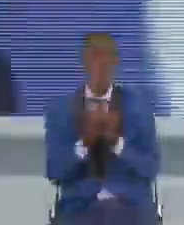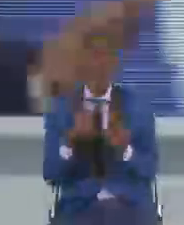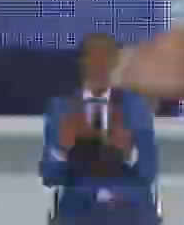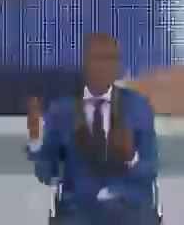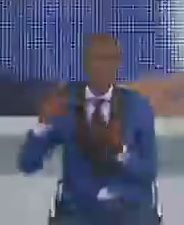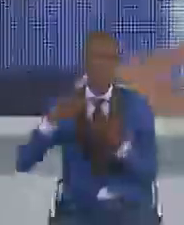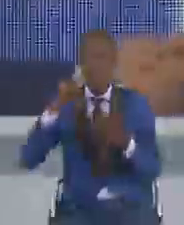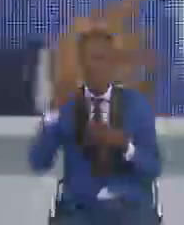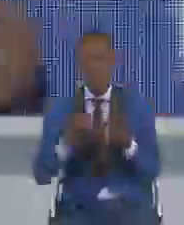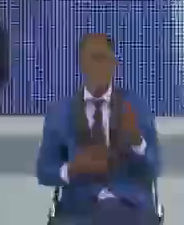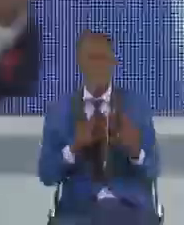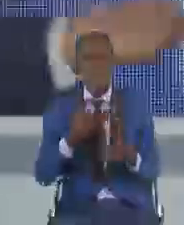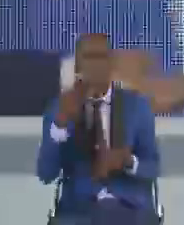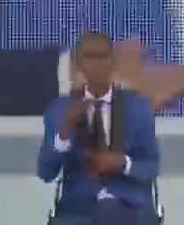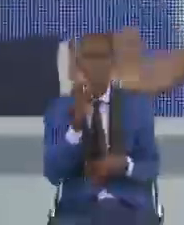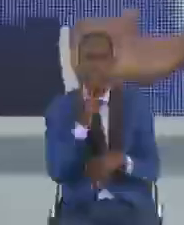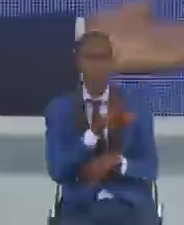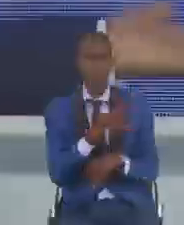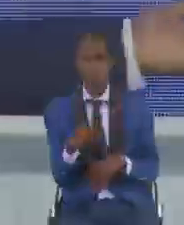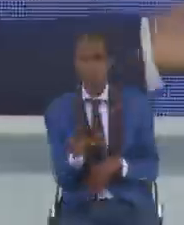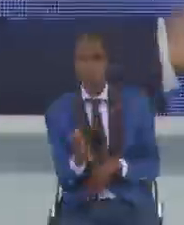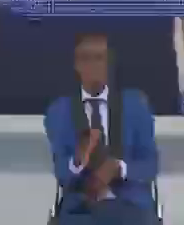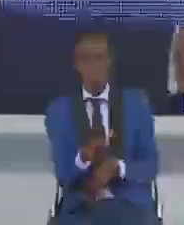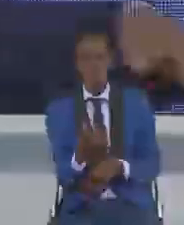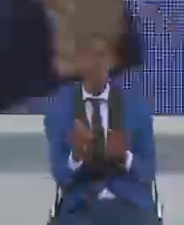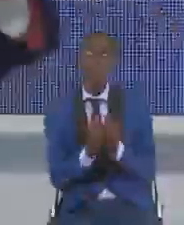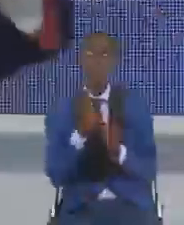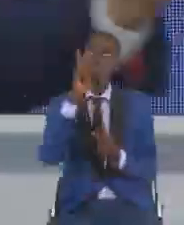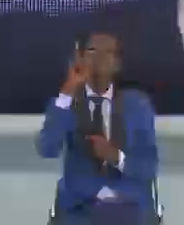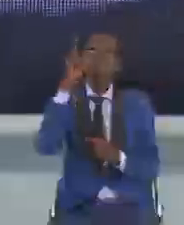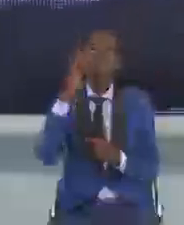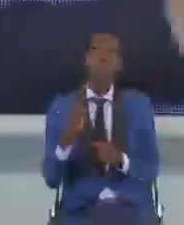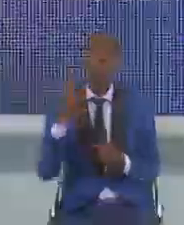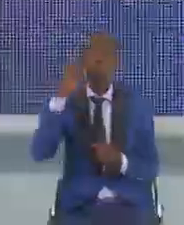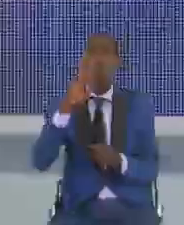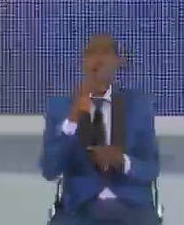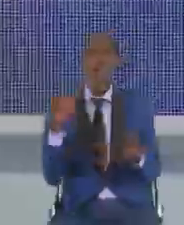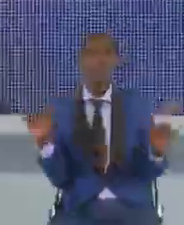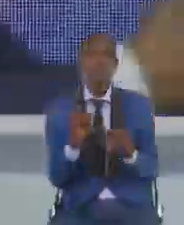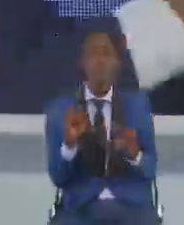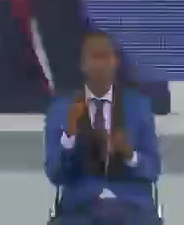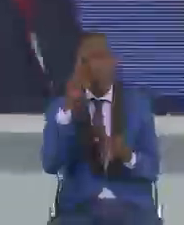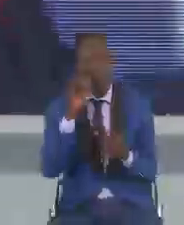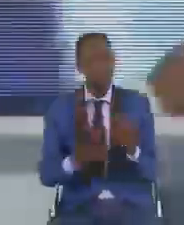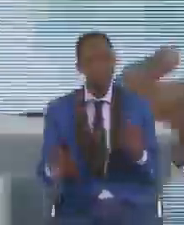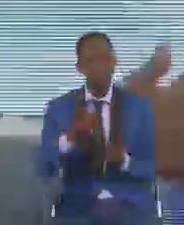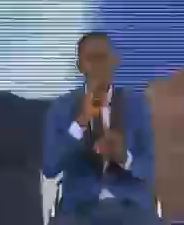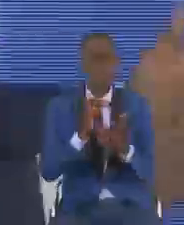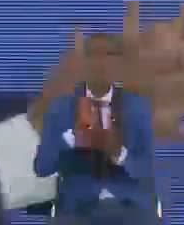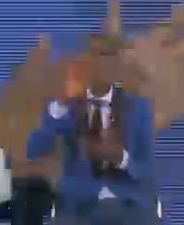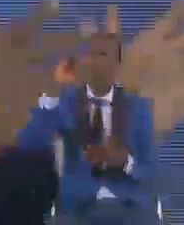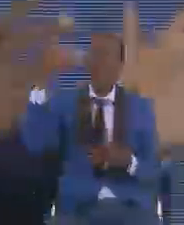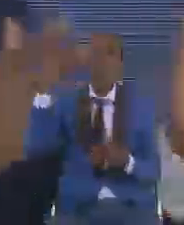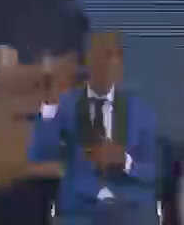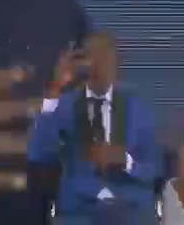And there is no impartiality with God. It's the same for everyone. That grace of God